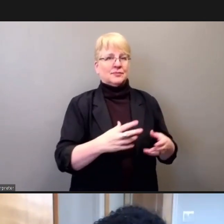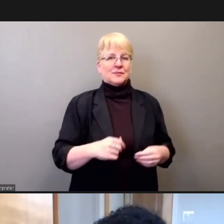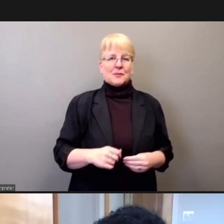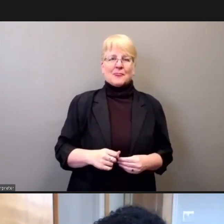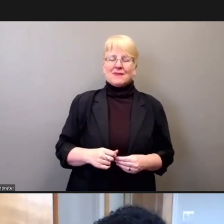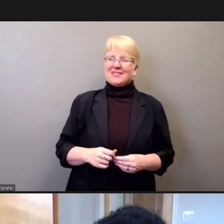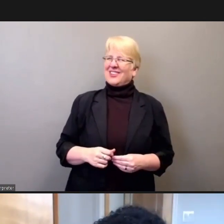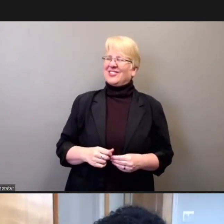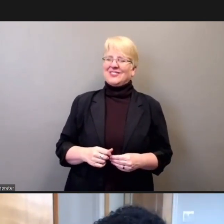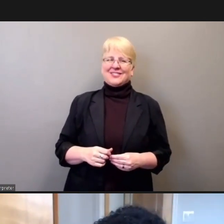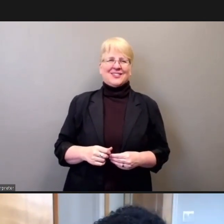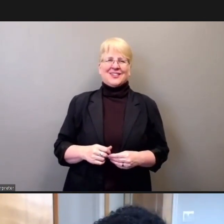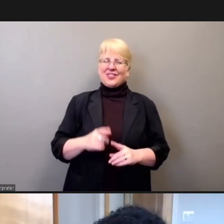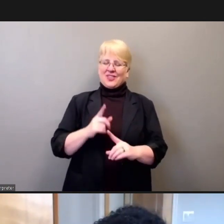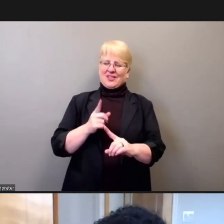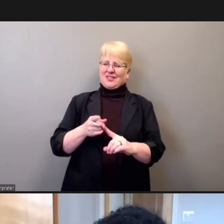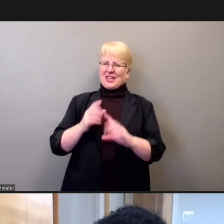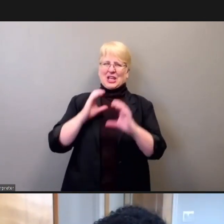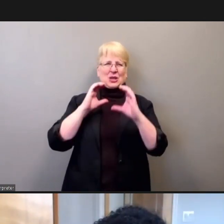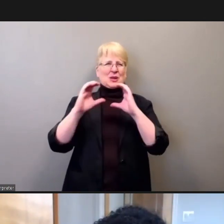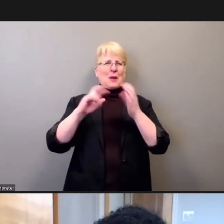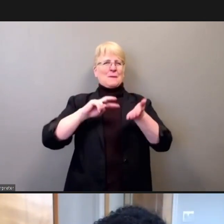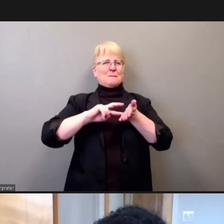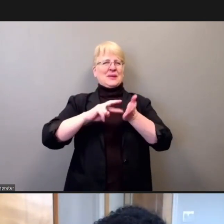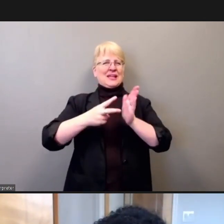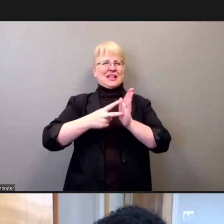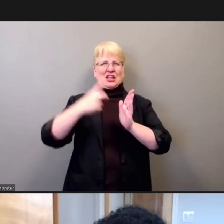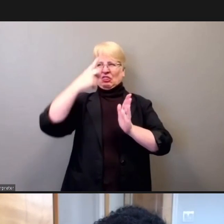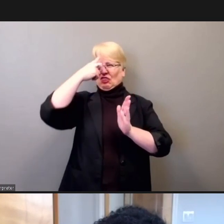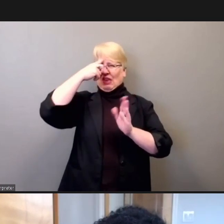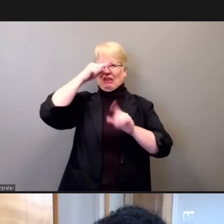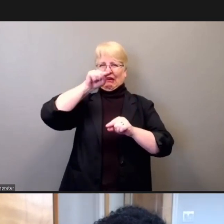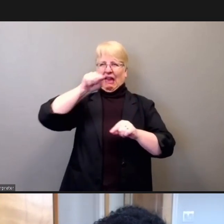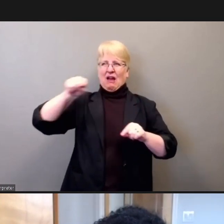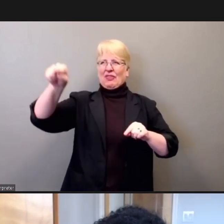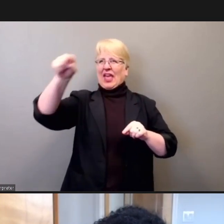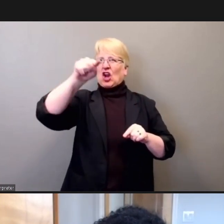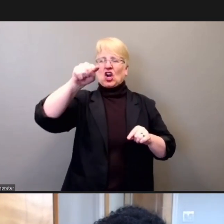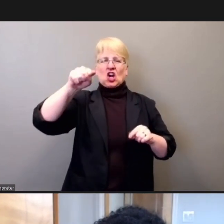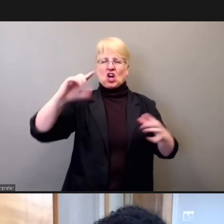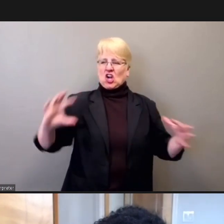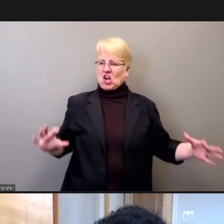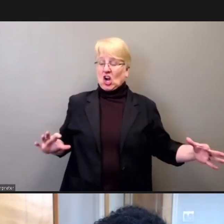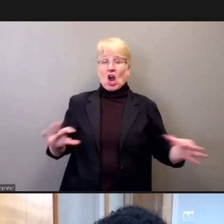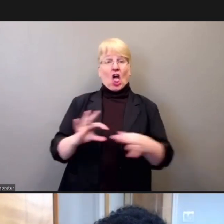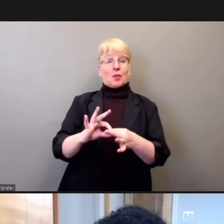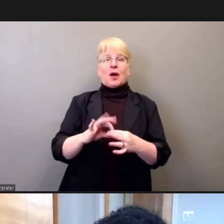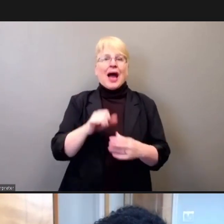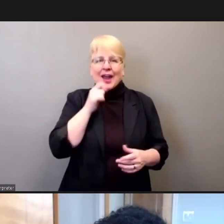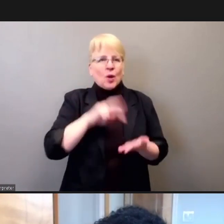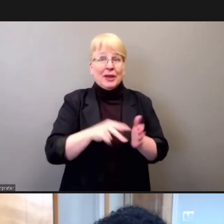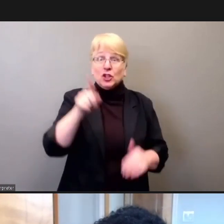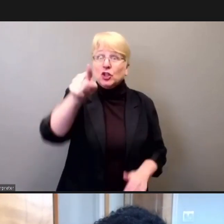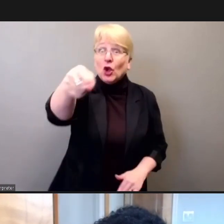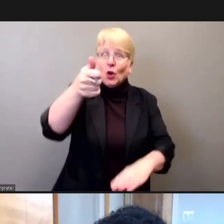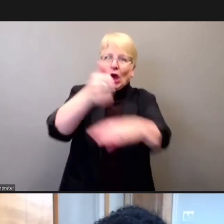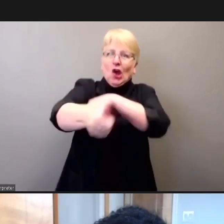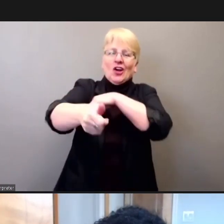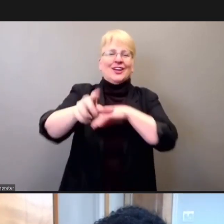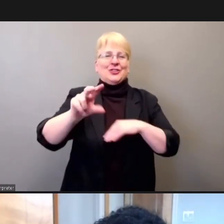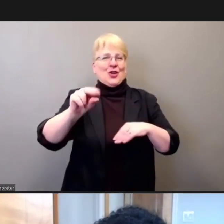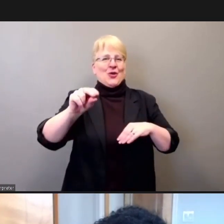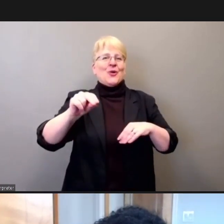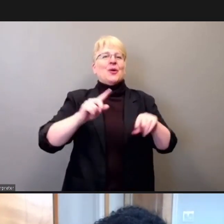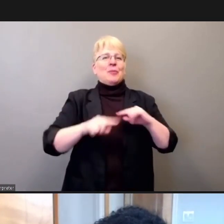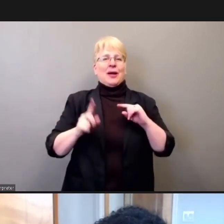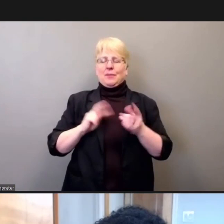that got communicated out there. That's not intended to say you did that, but just people talking about what this could look